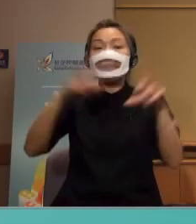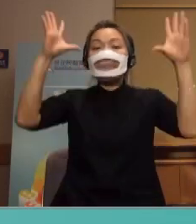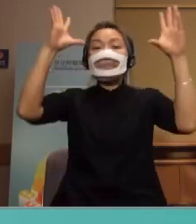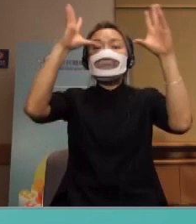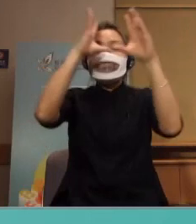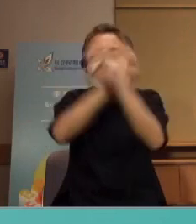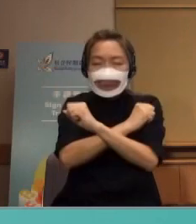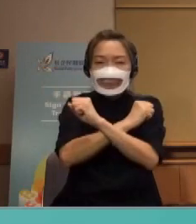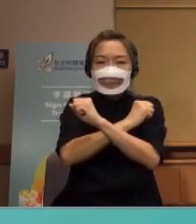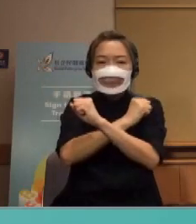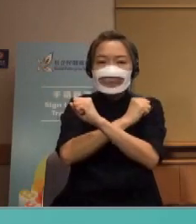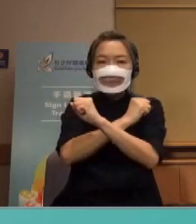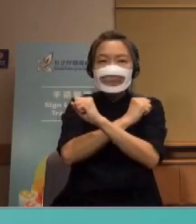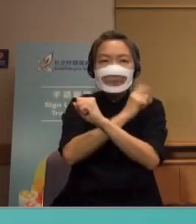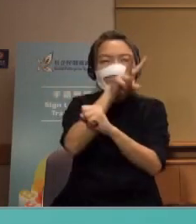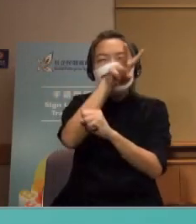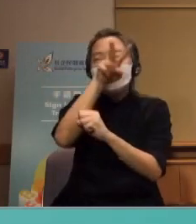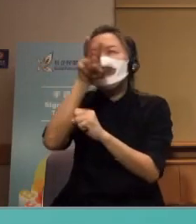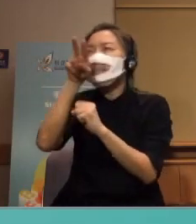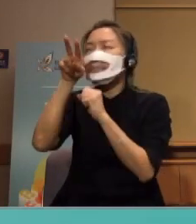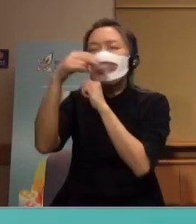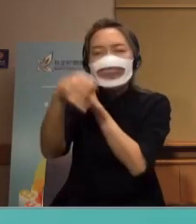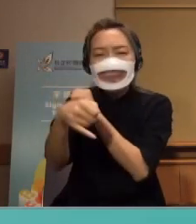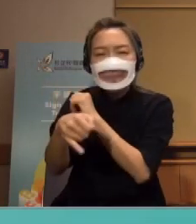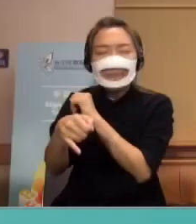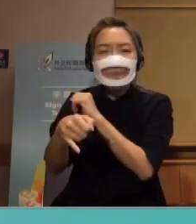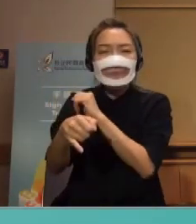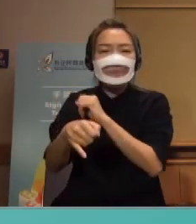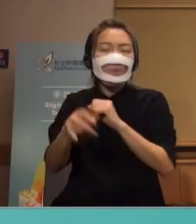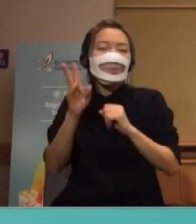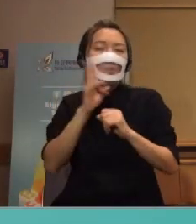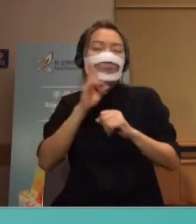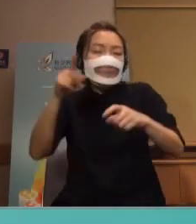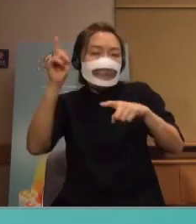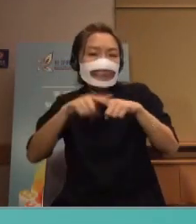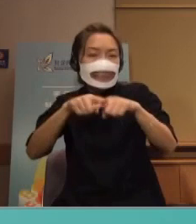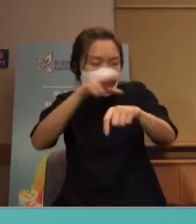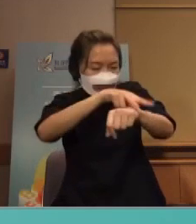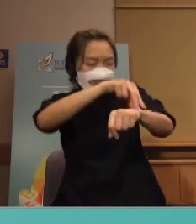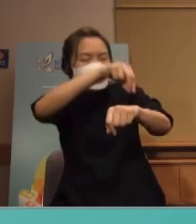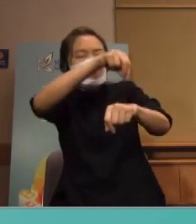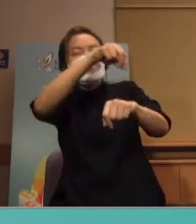that's why I'm always thinking how we can put things together, like